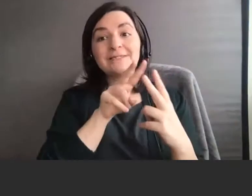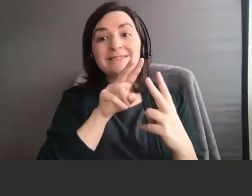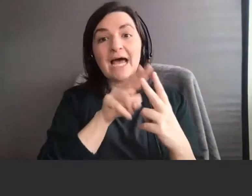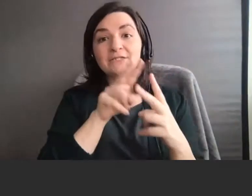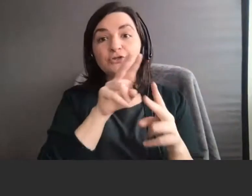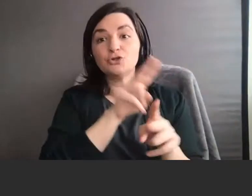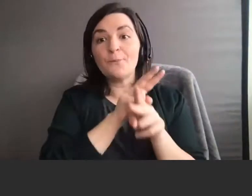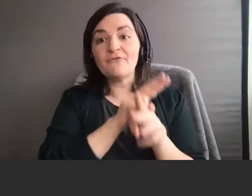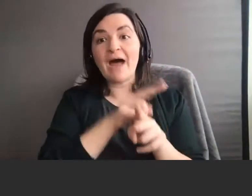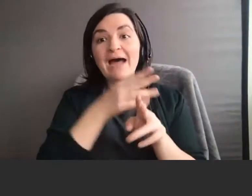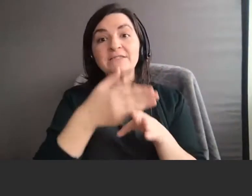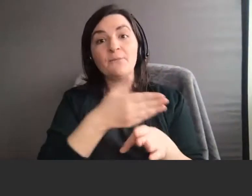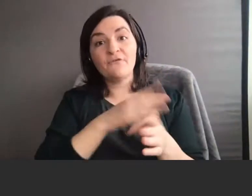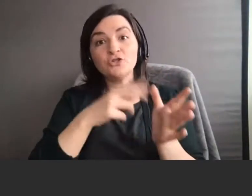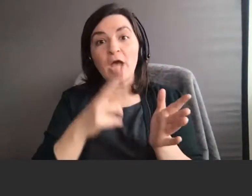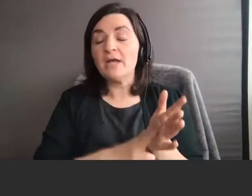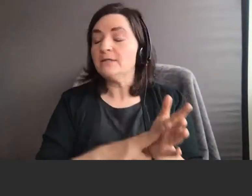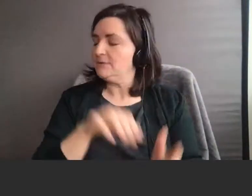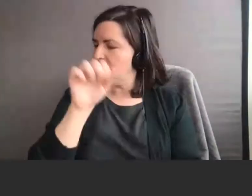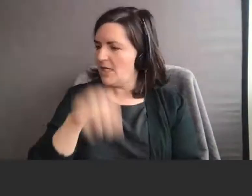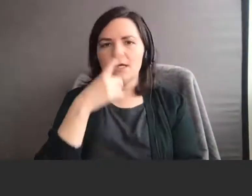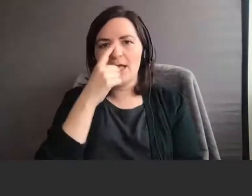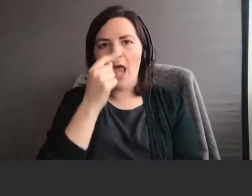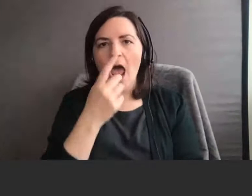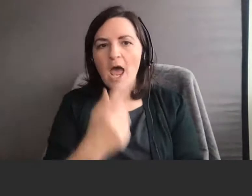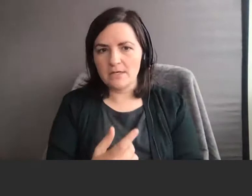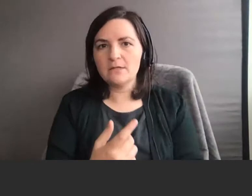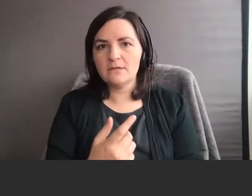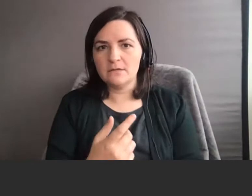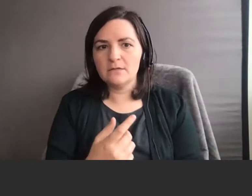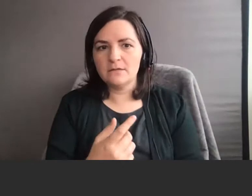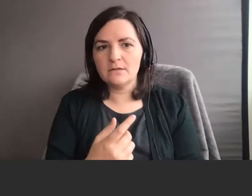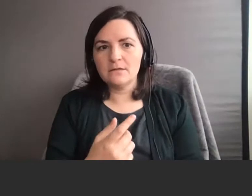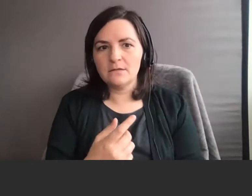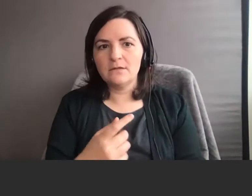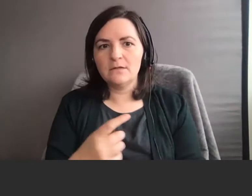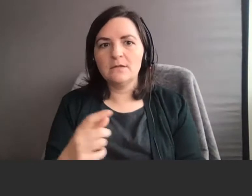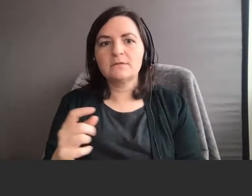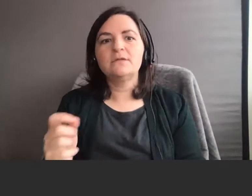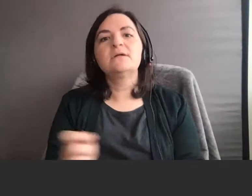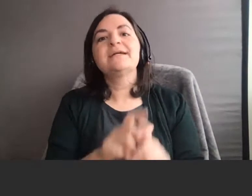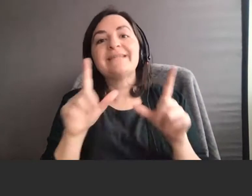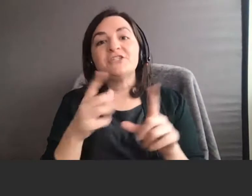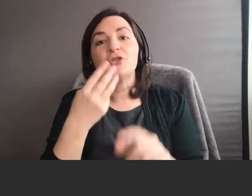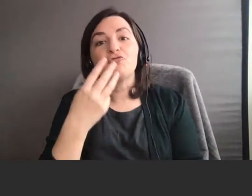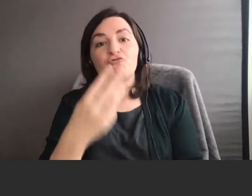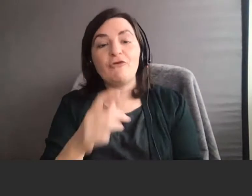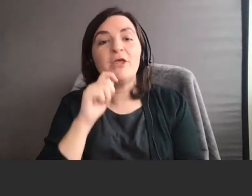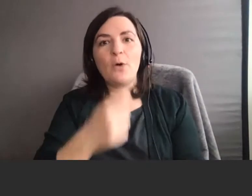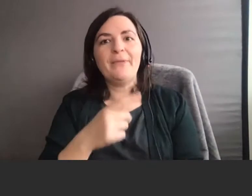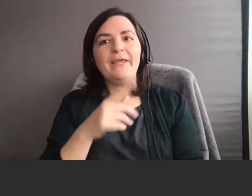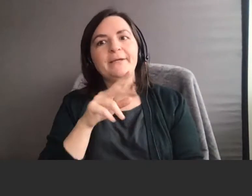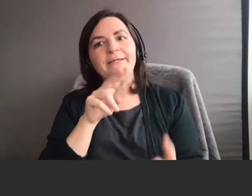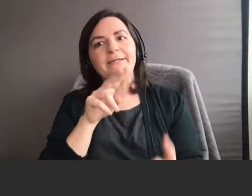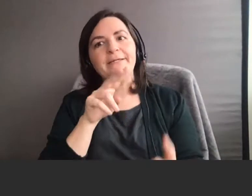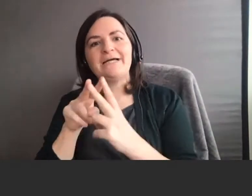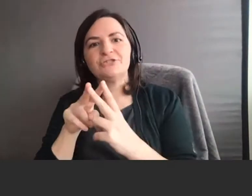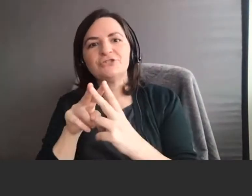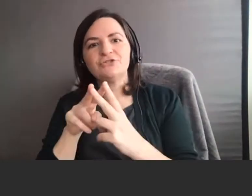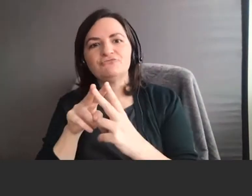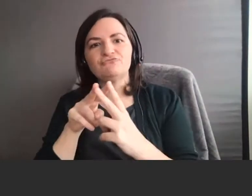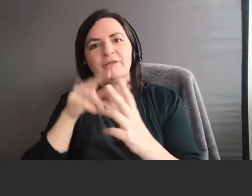with your project supervisor in session 3. And because of making it work for you, what I'm going to do is I'm going to put together,